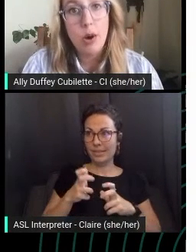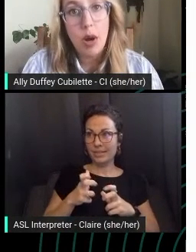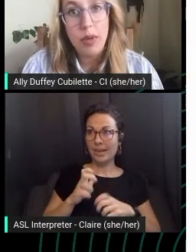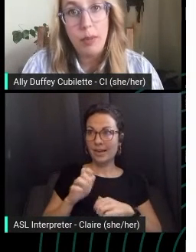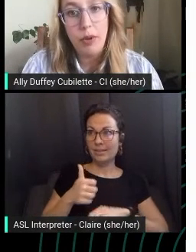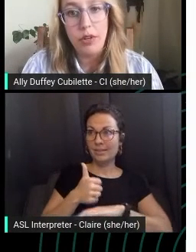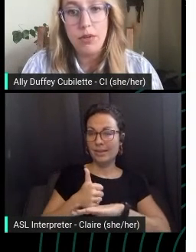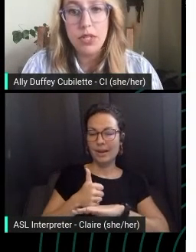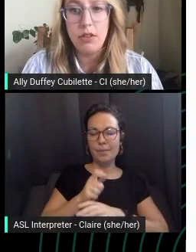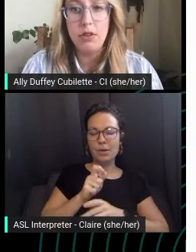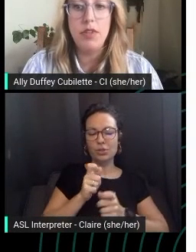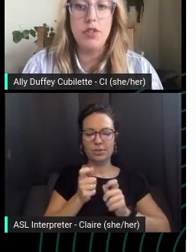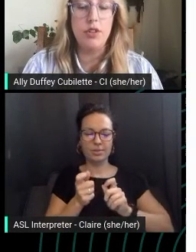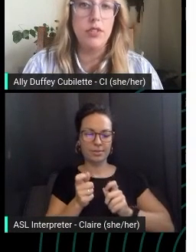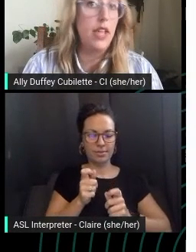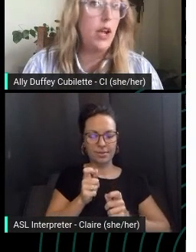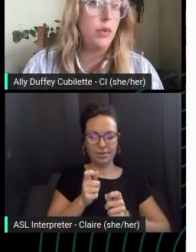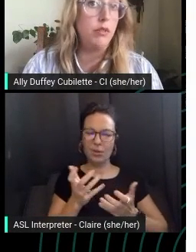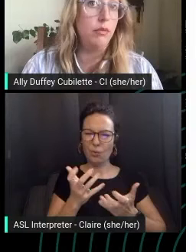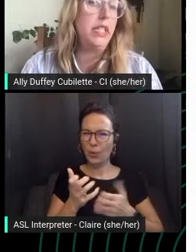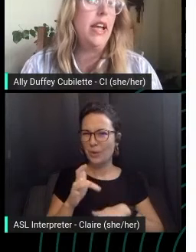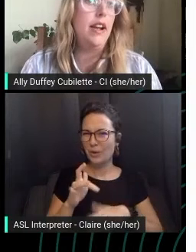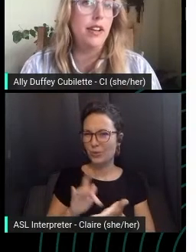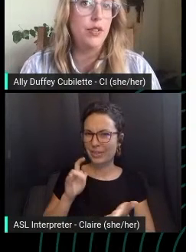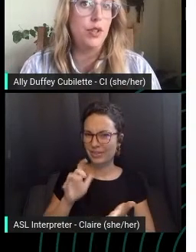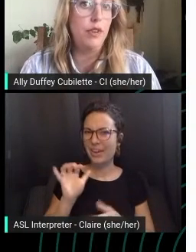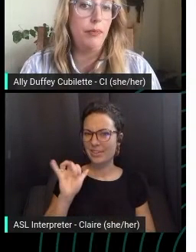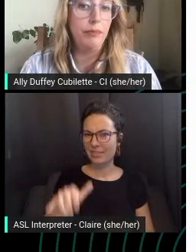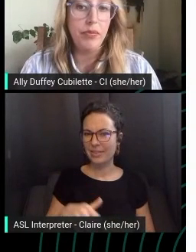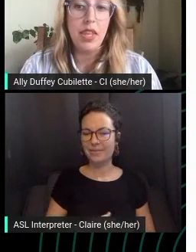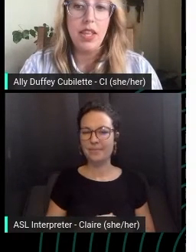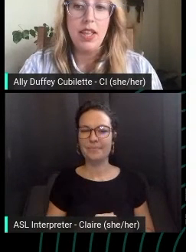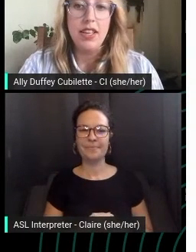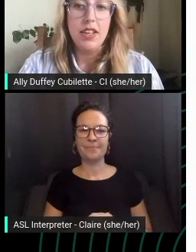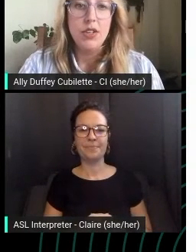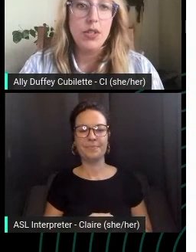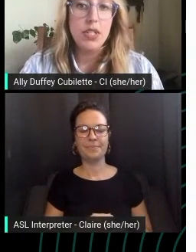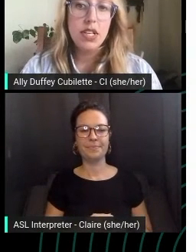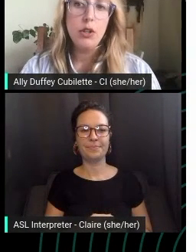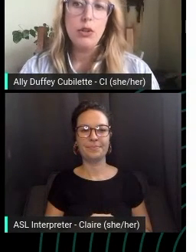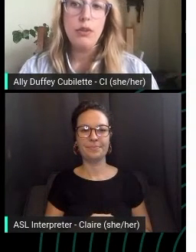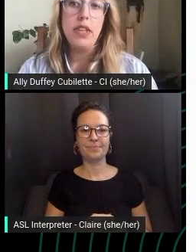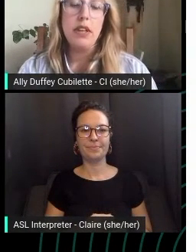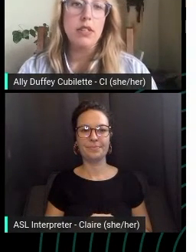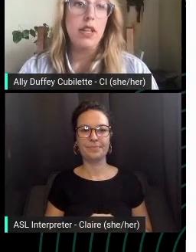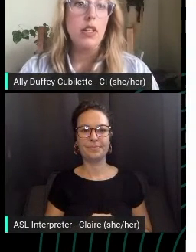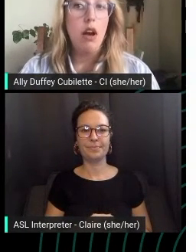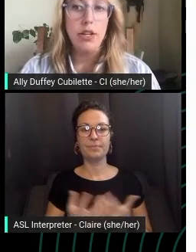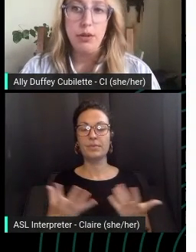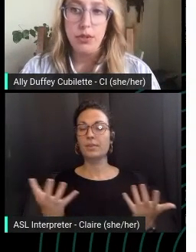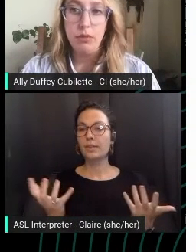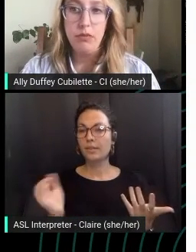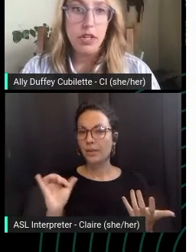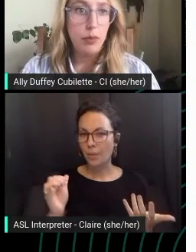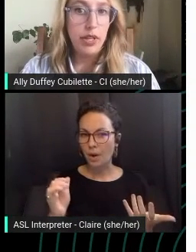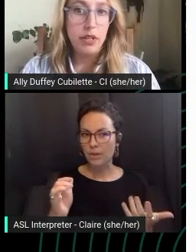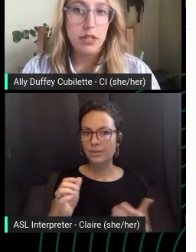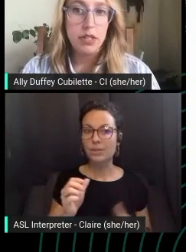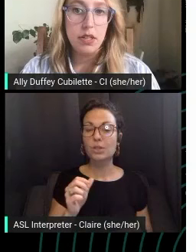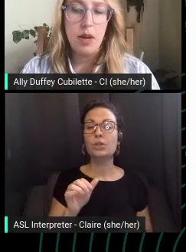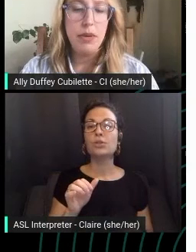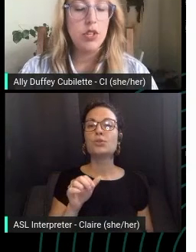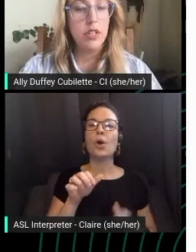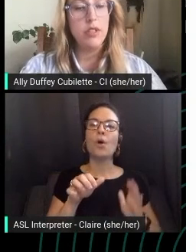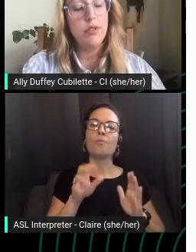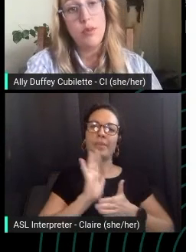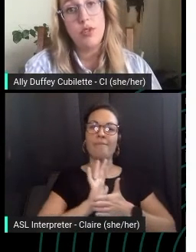going to know how people are using those features that we really agonized over. So this can include things like non-YouTube video